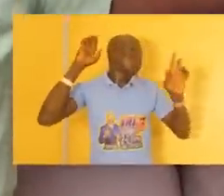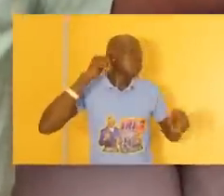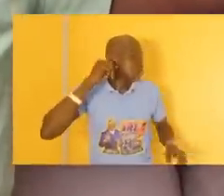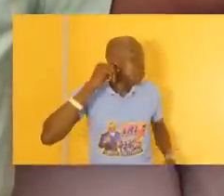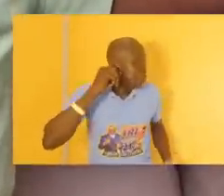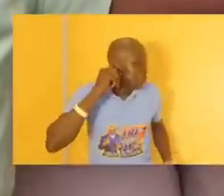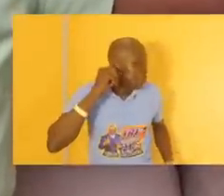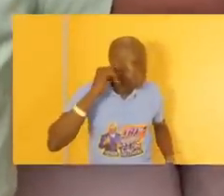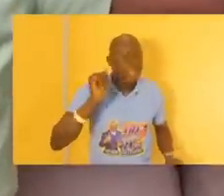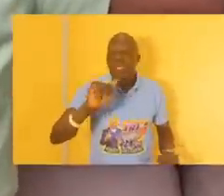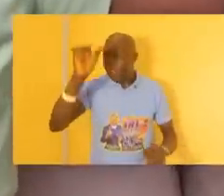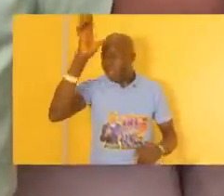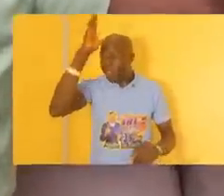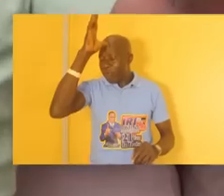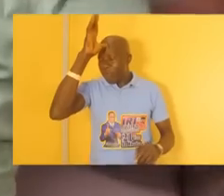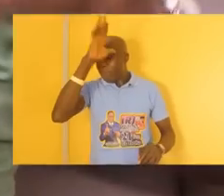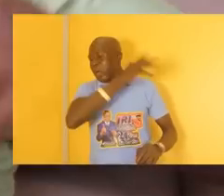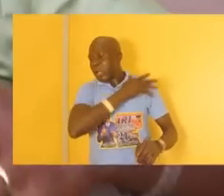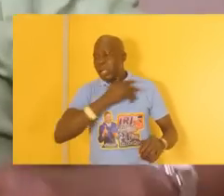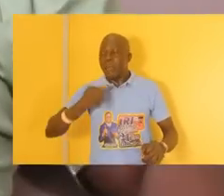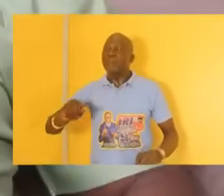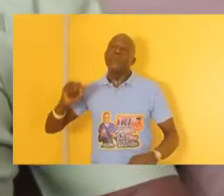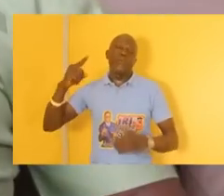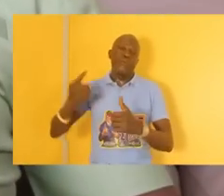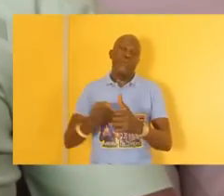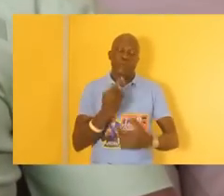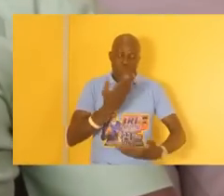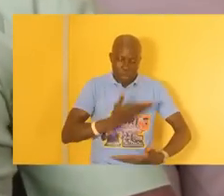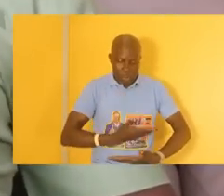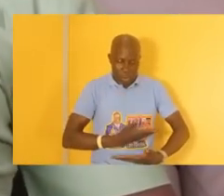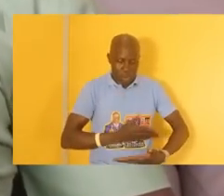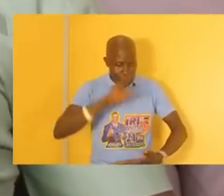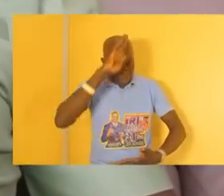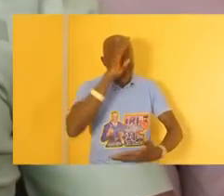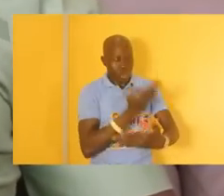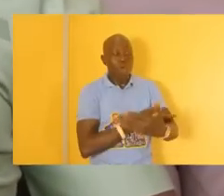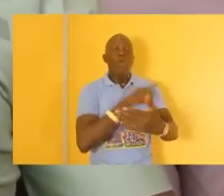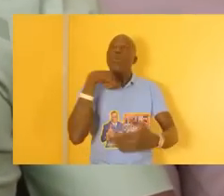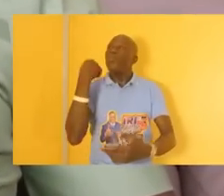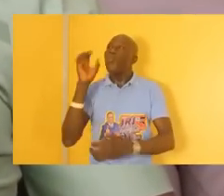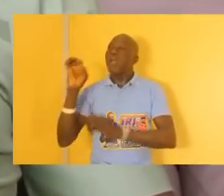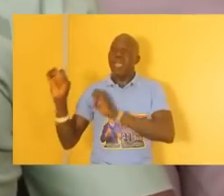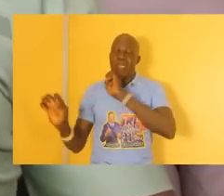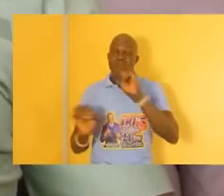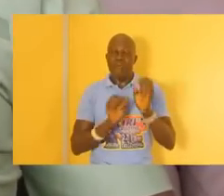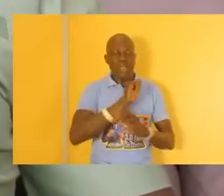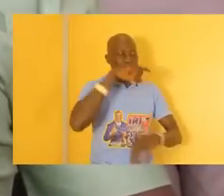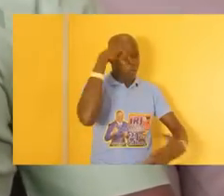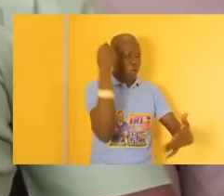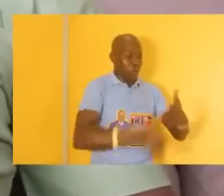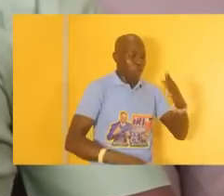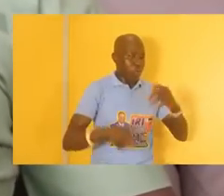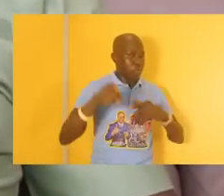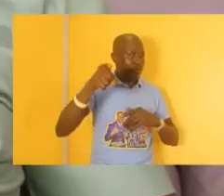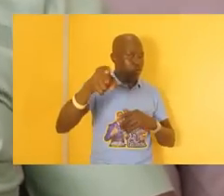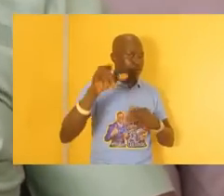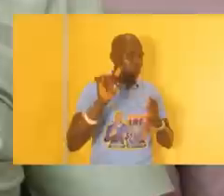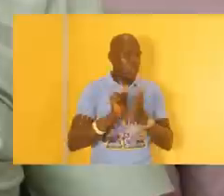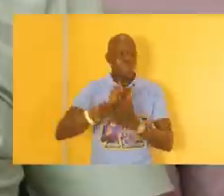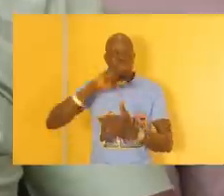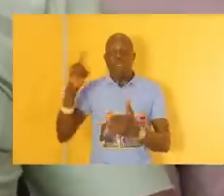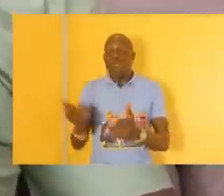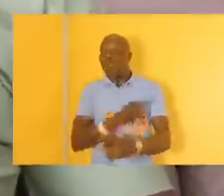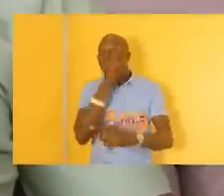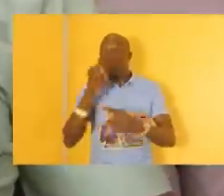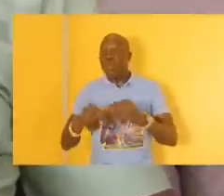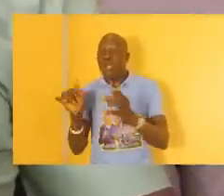head. That flow from the tree to the real life. Oh my, it will come 30 years.